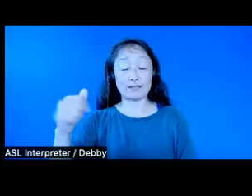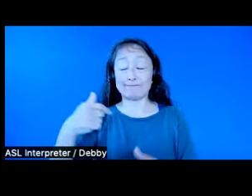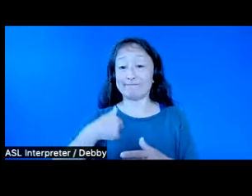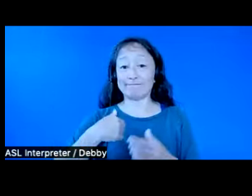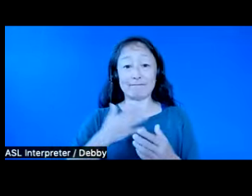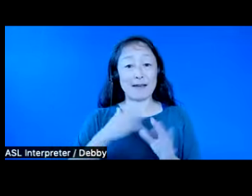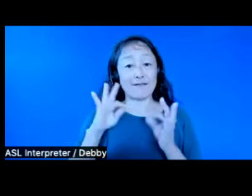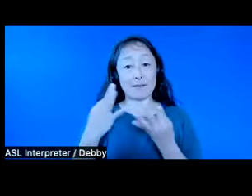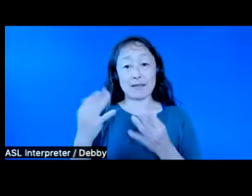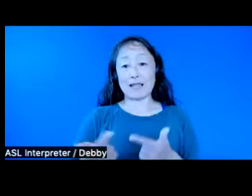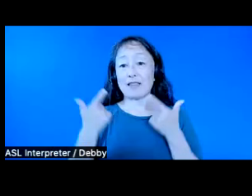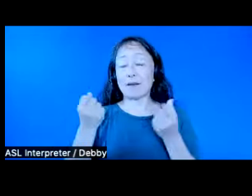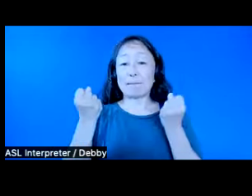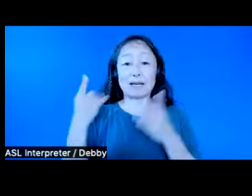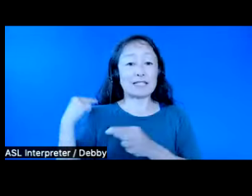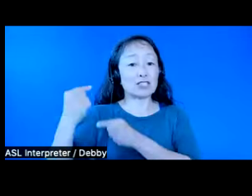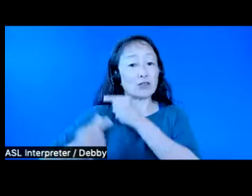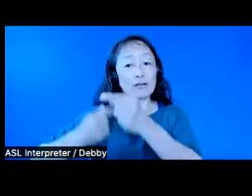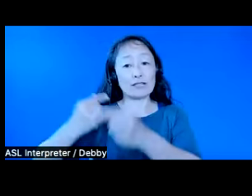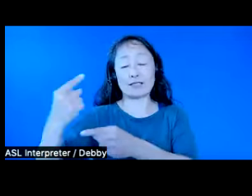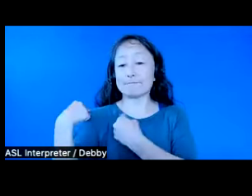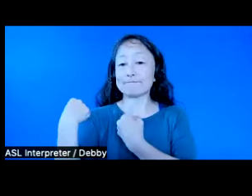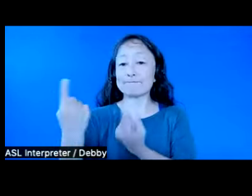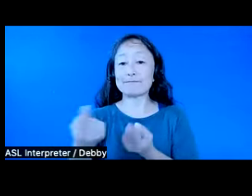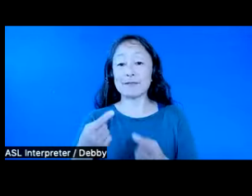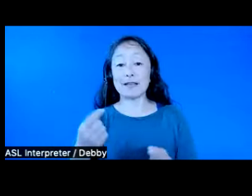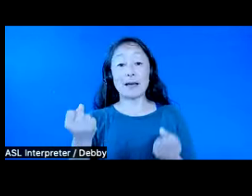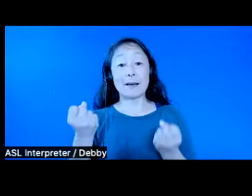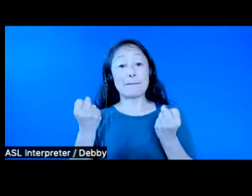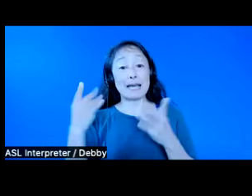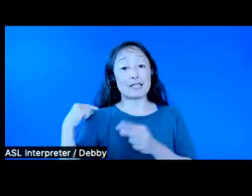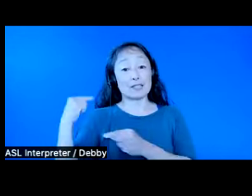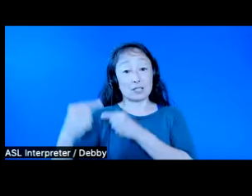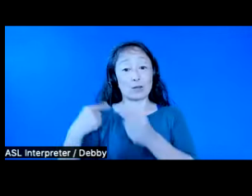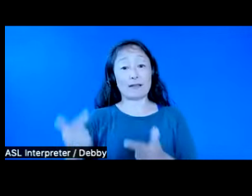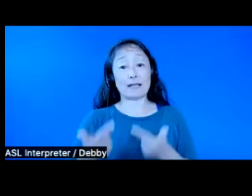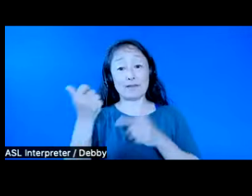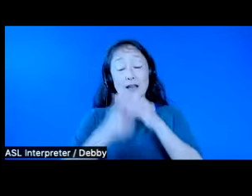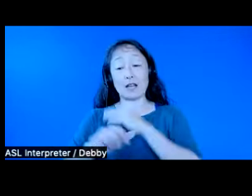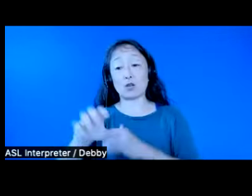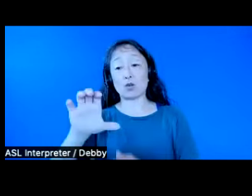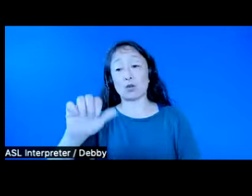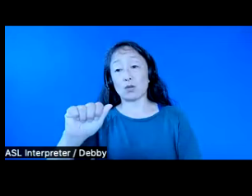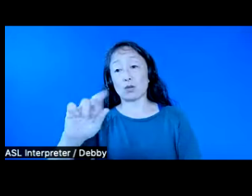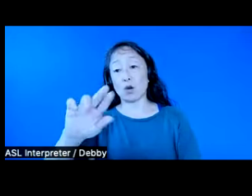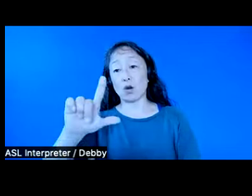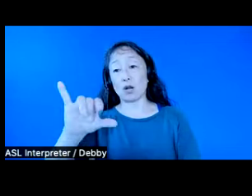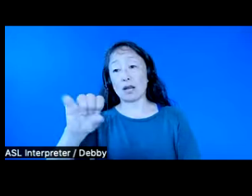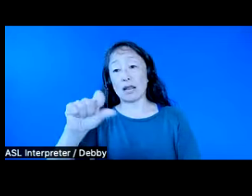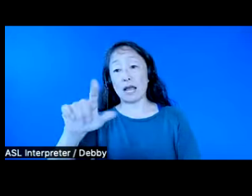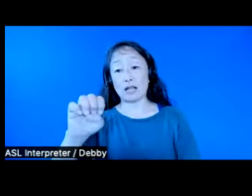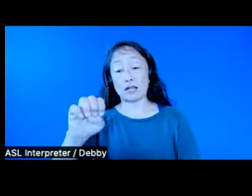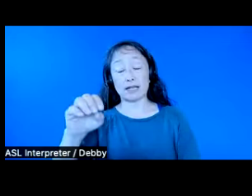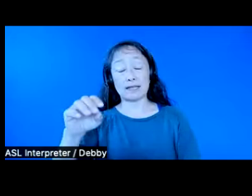generations. Many generations have lived under the shadow of the Carlisle Indian School. It's 10 minutes from my